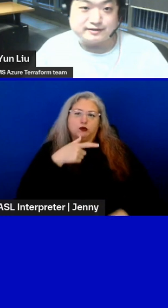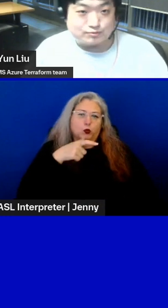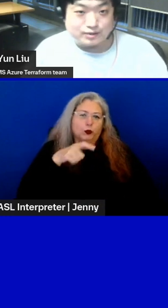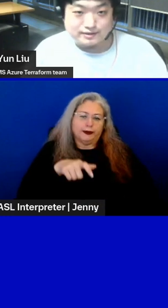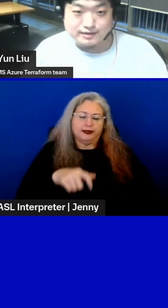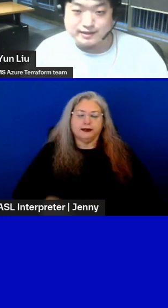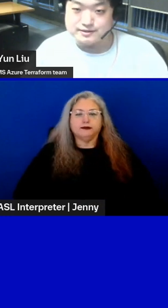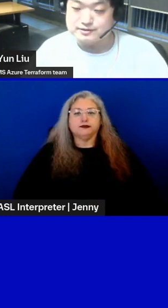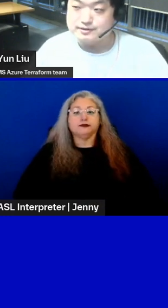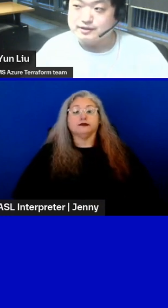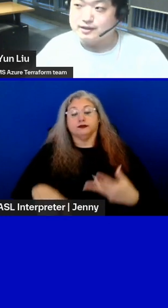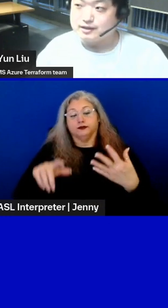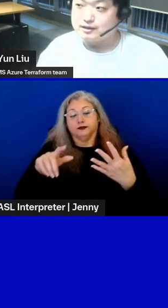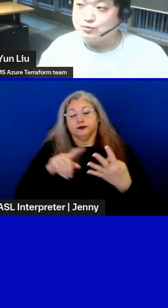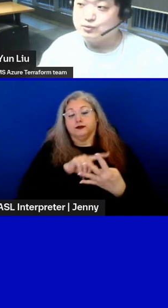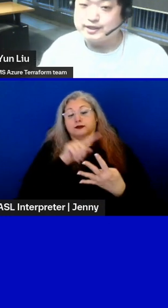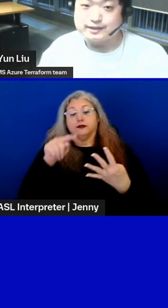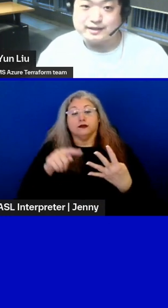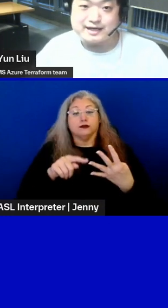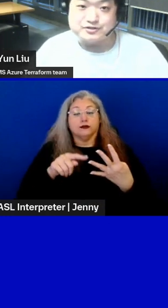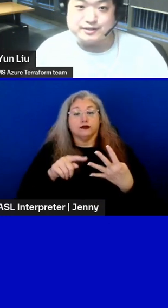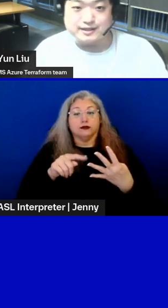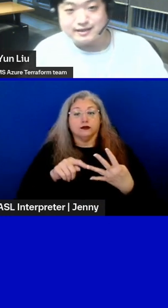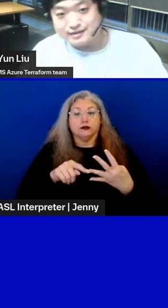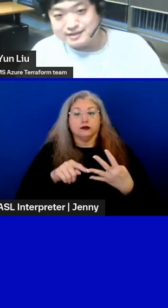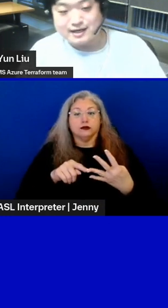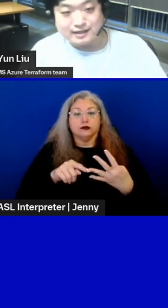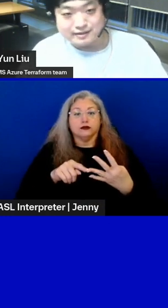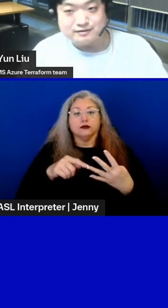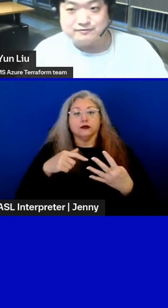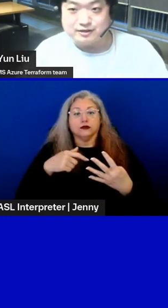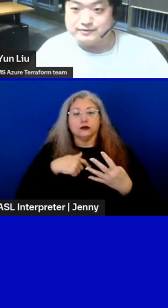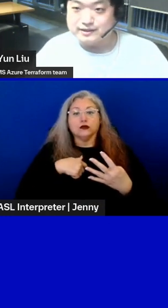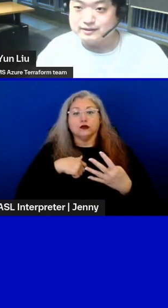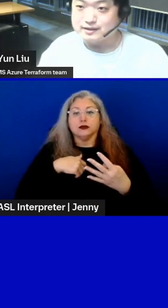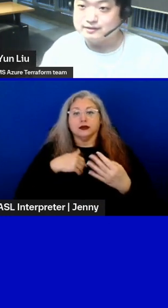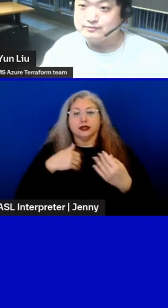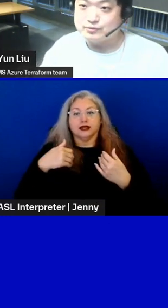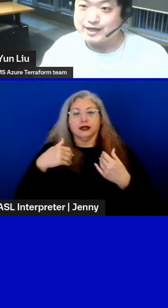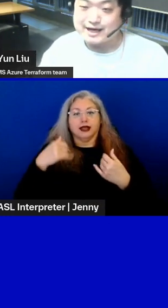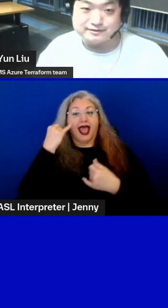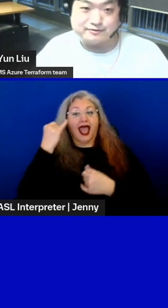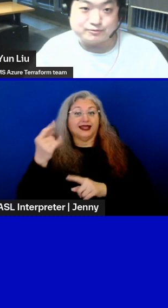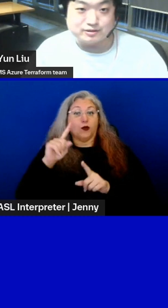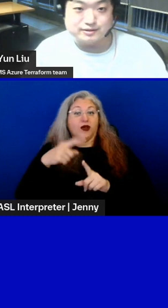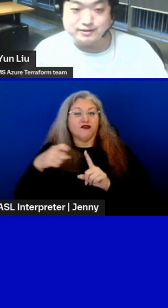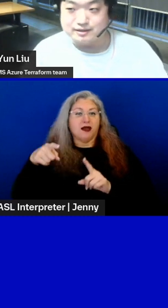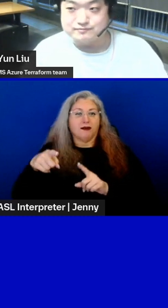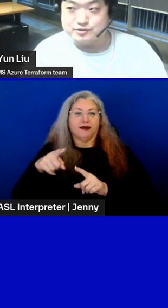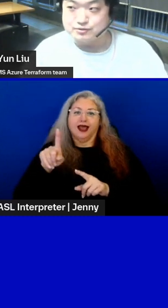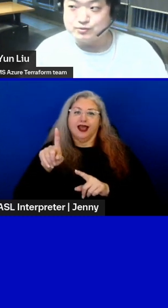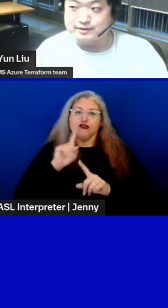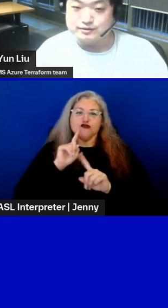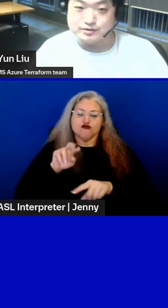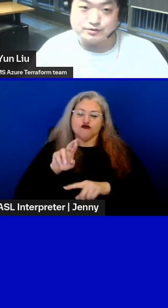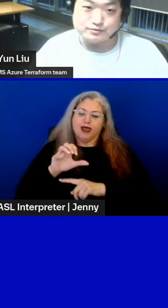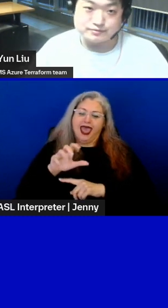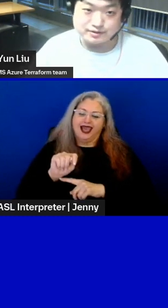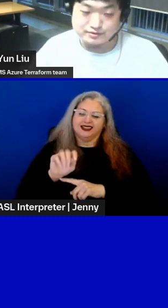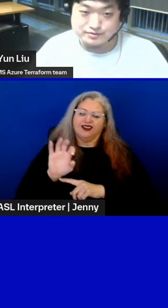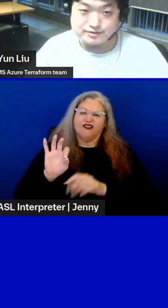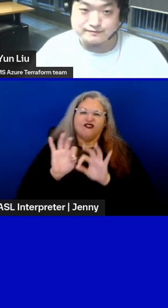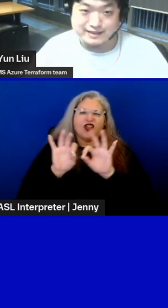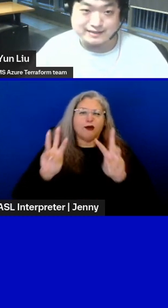so the third one is we actually get this idea from the React framework. So when